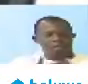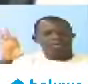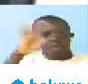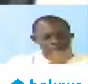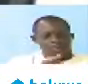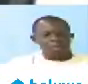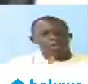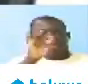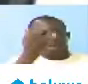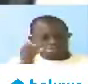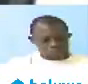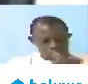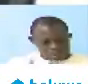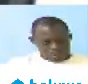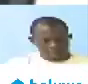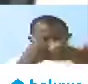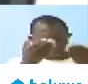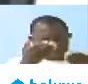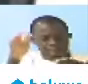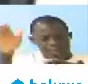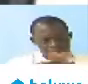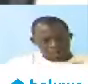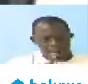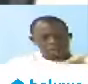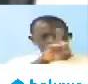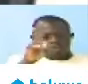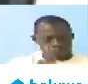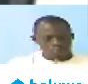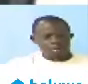Then we were issued those documents.